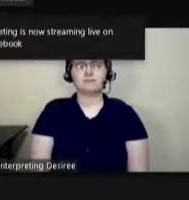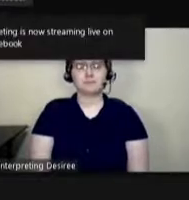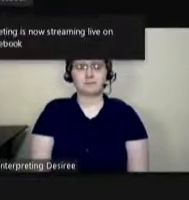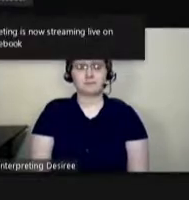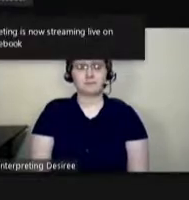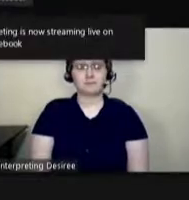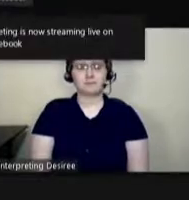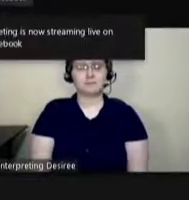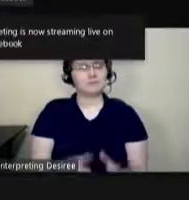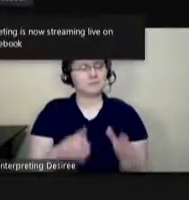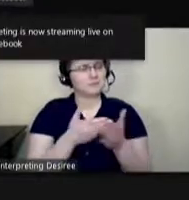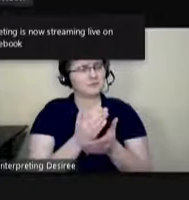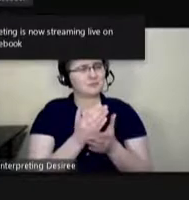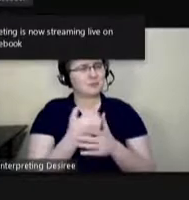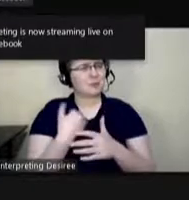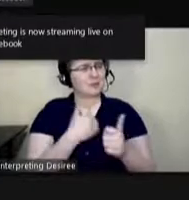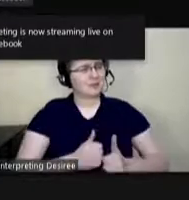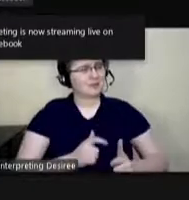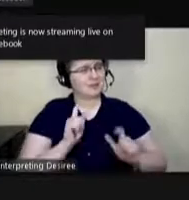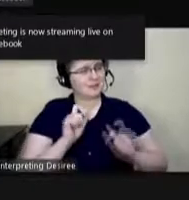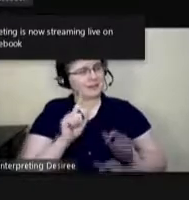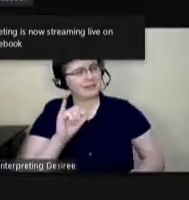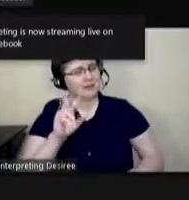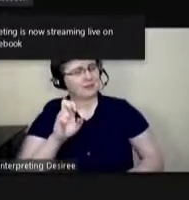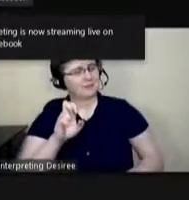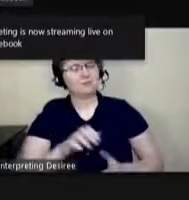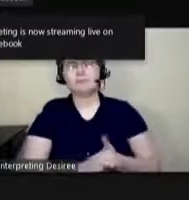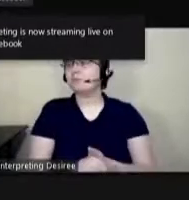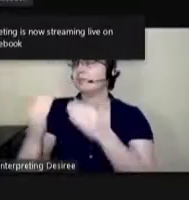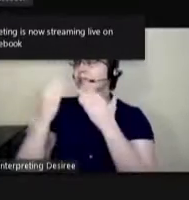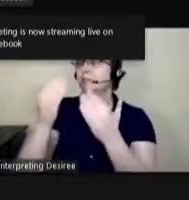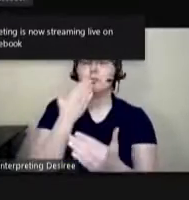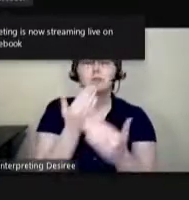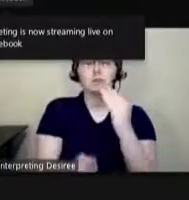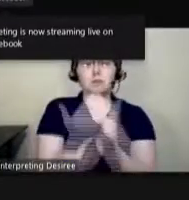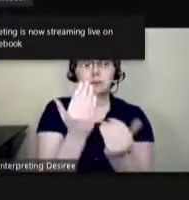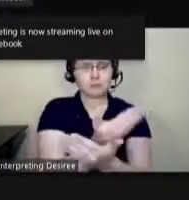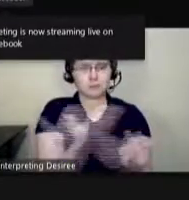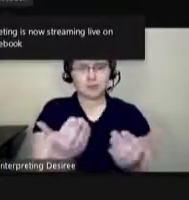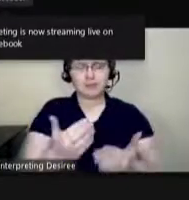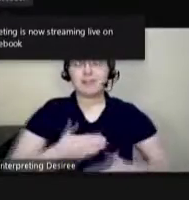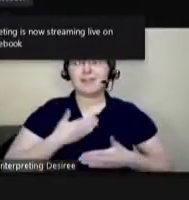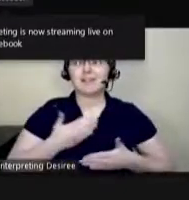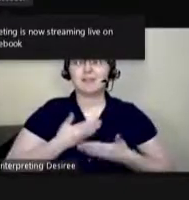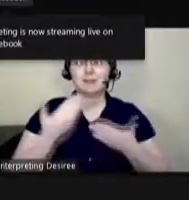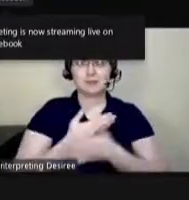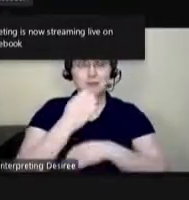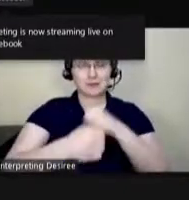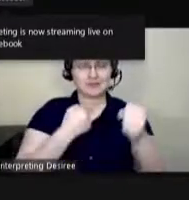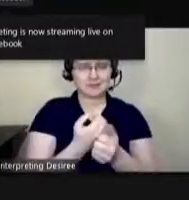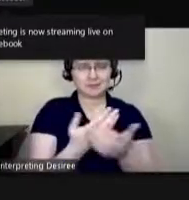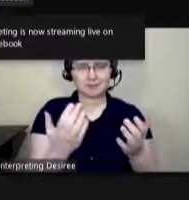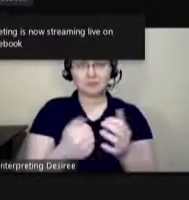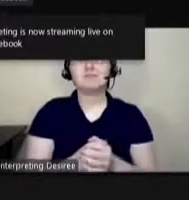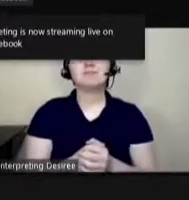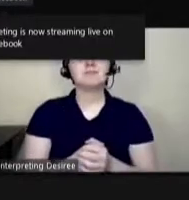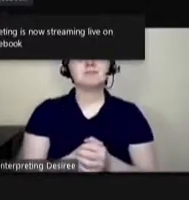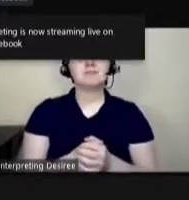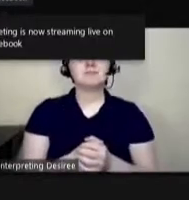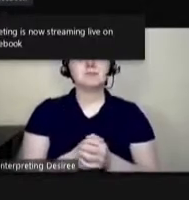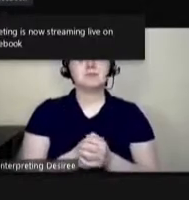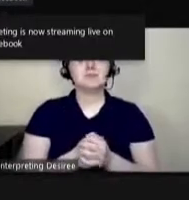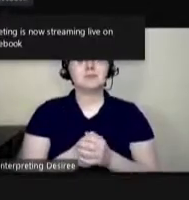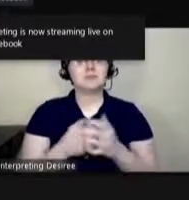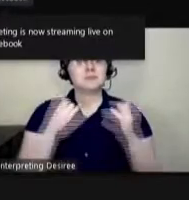All right, Commissioner, we're live. Thank you, Shannon. Good morning, everybody, and Happy New Year. We're going